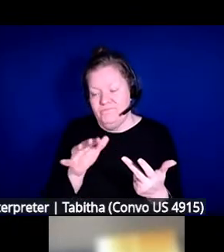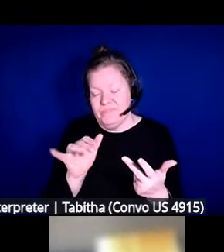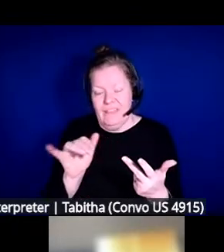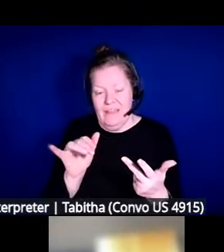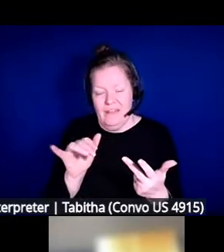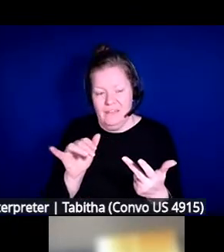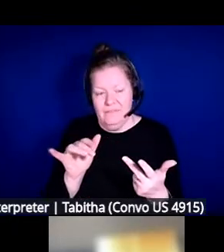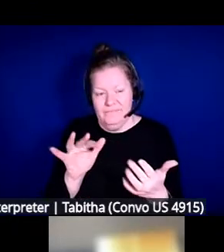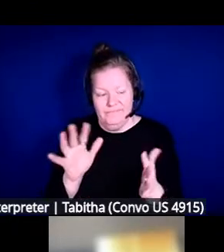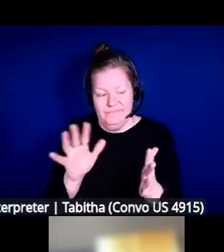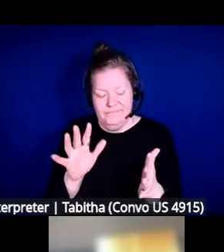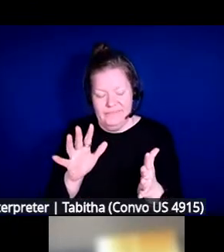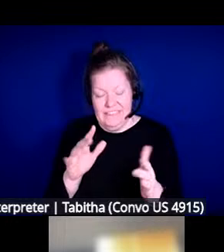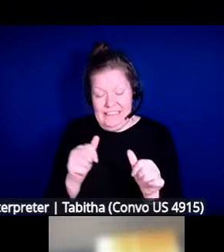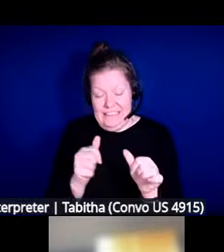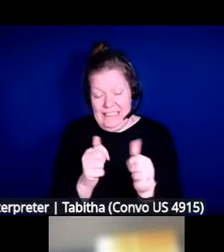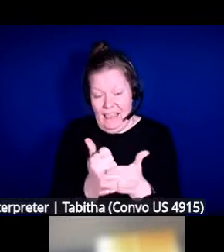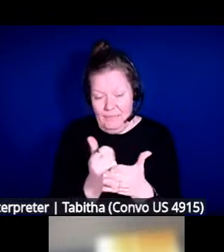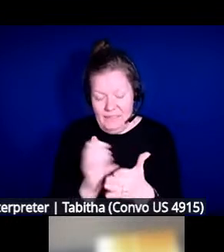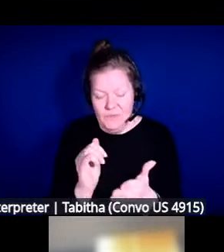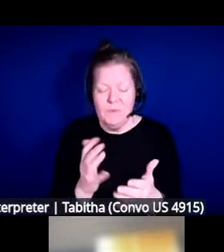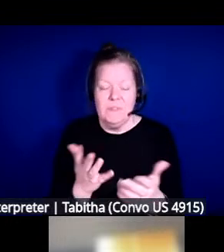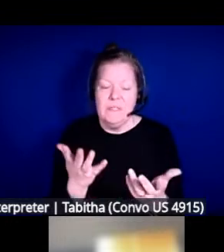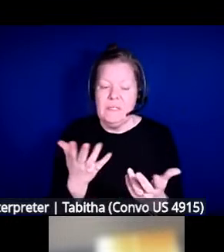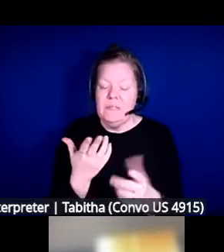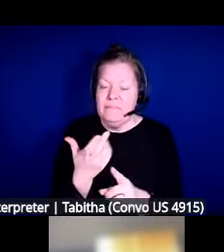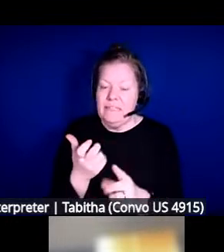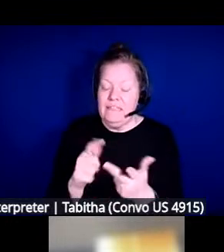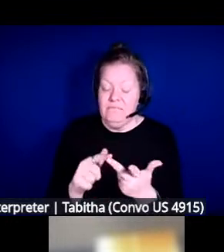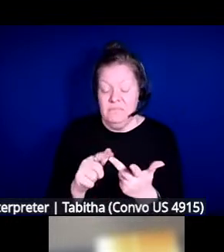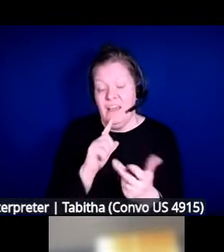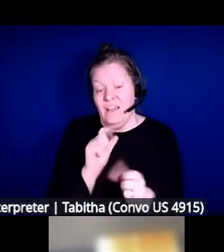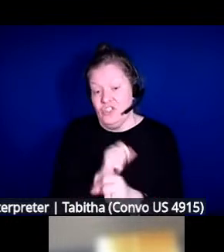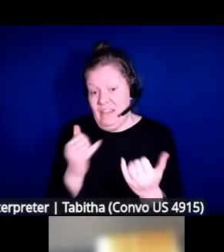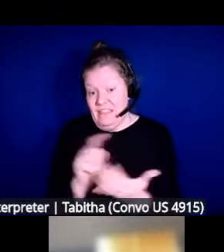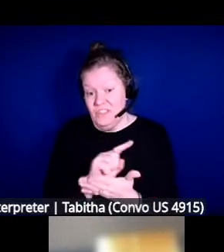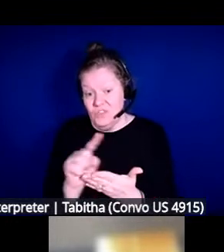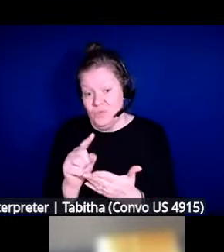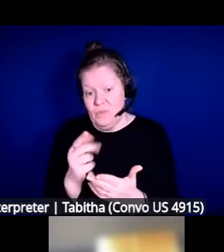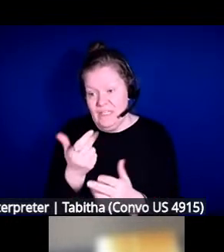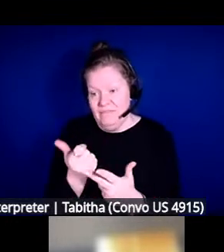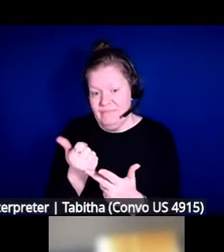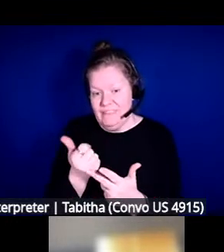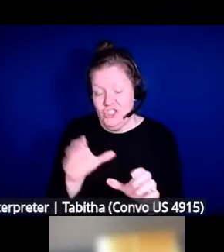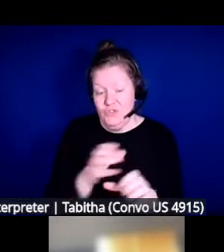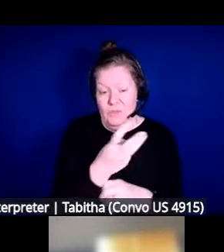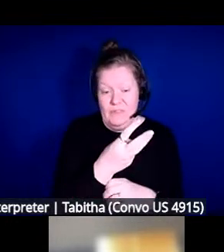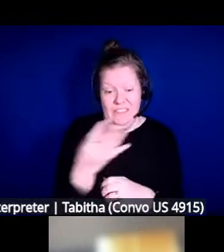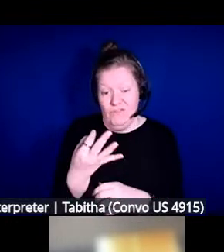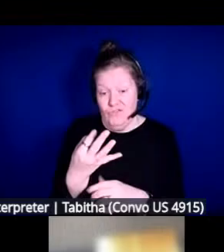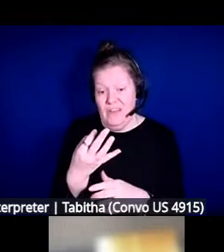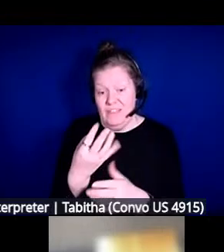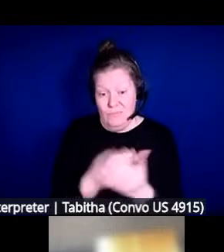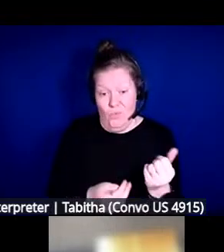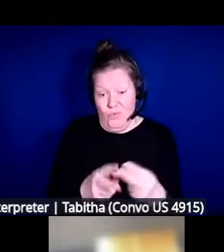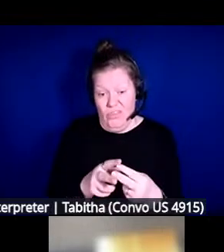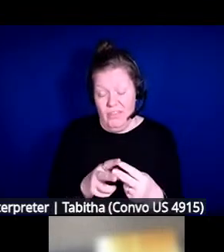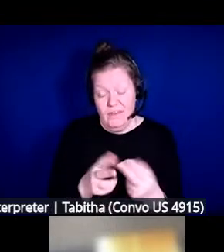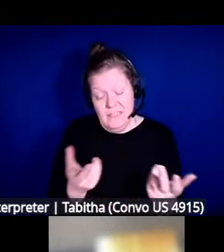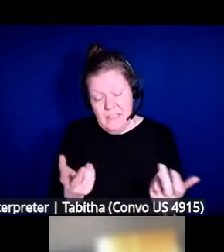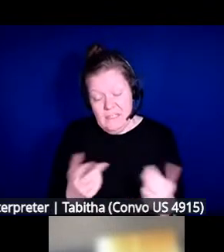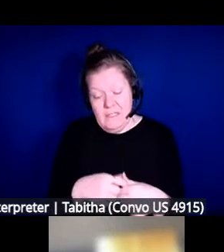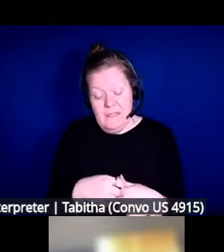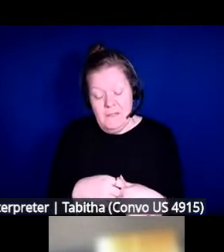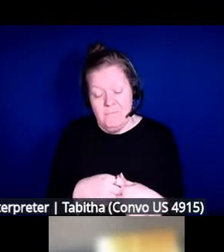up the trail on the end of that, and he's actually this week he's doing Wednesday and Fridays calls.